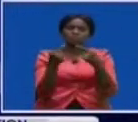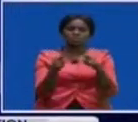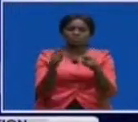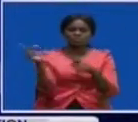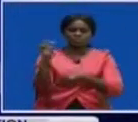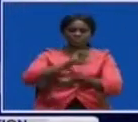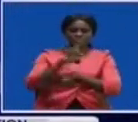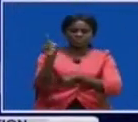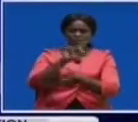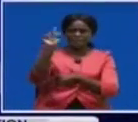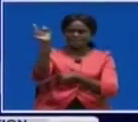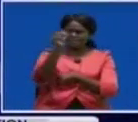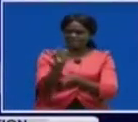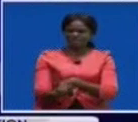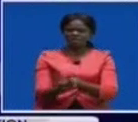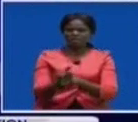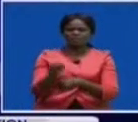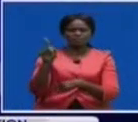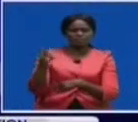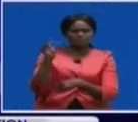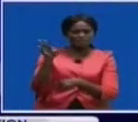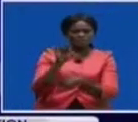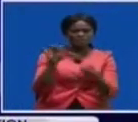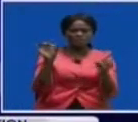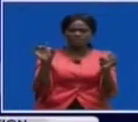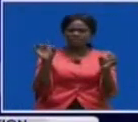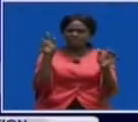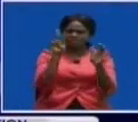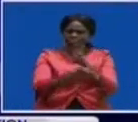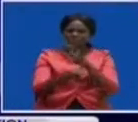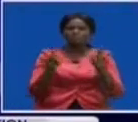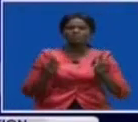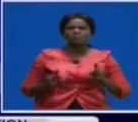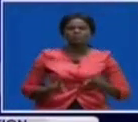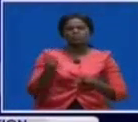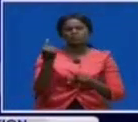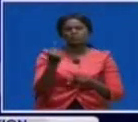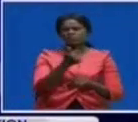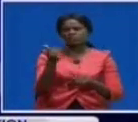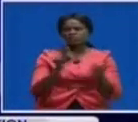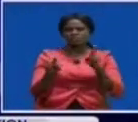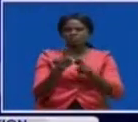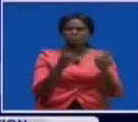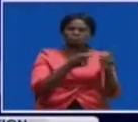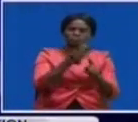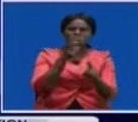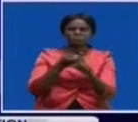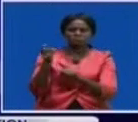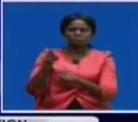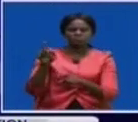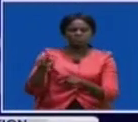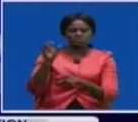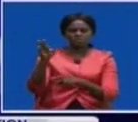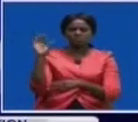barely a few days after lightning struck a PF camp, killing one person and leaving several with severe burns. And